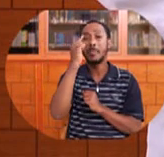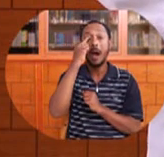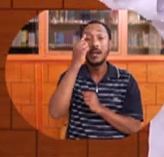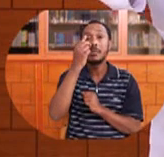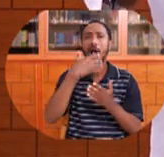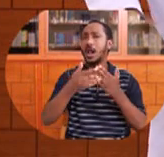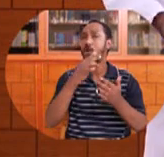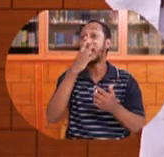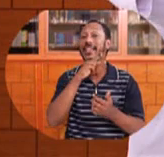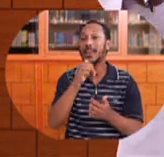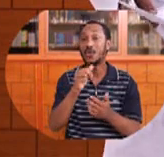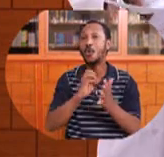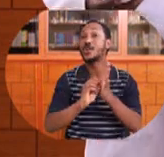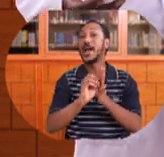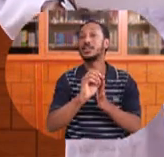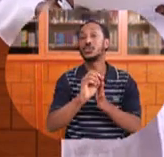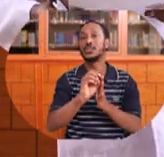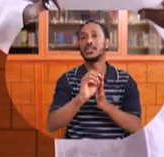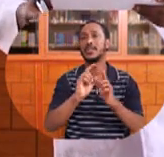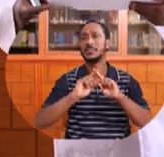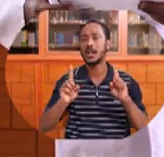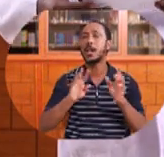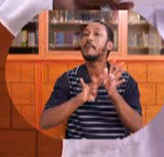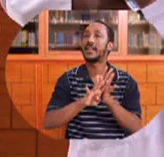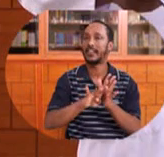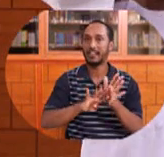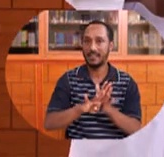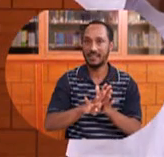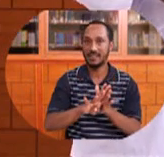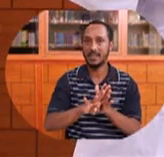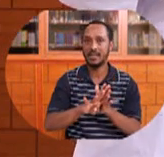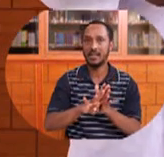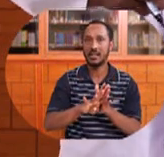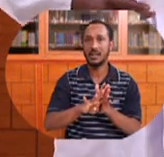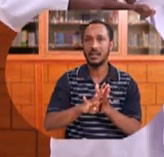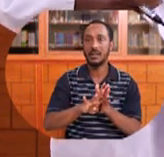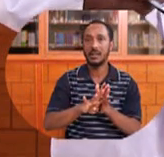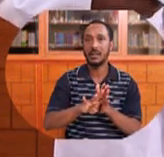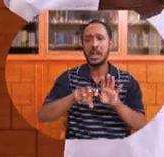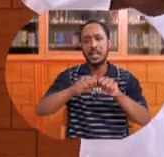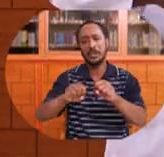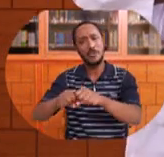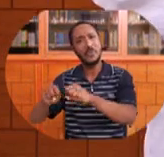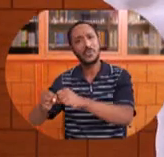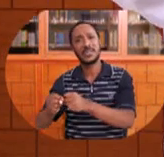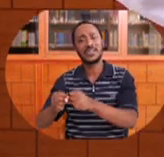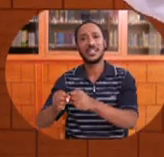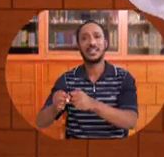microorganisms, especially bacteria, to decompose to